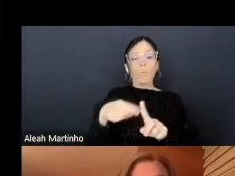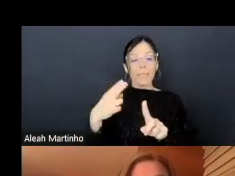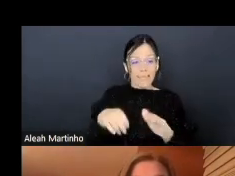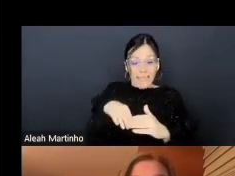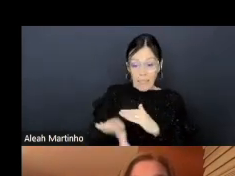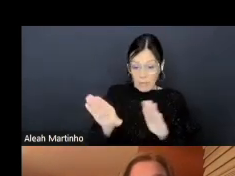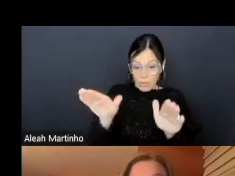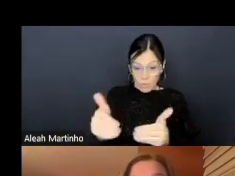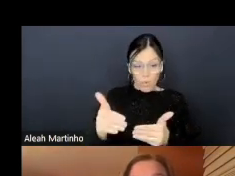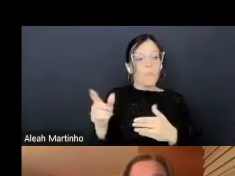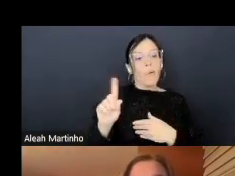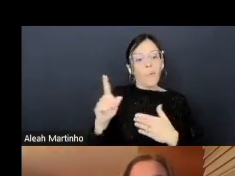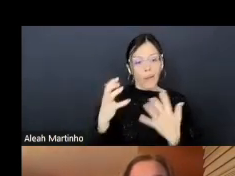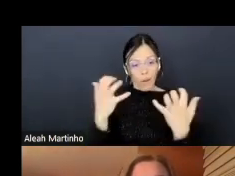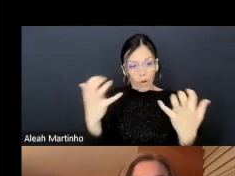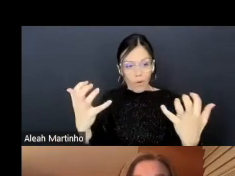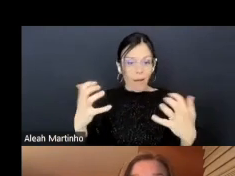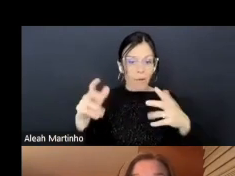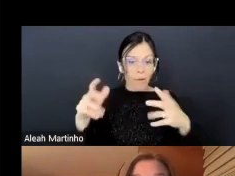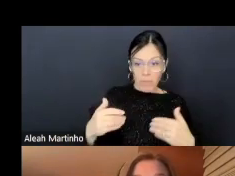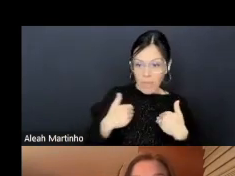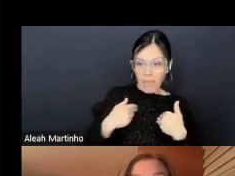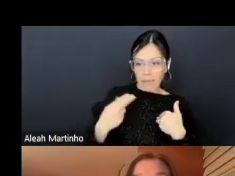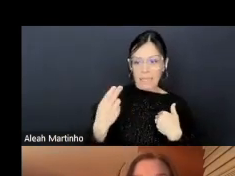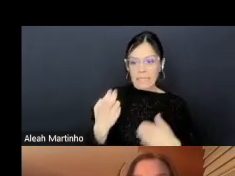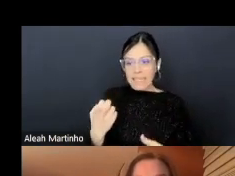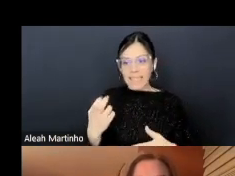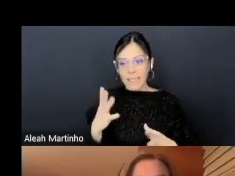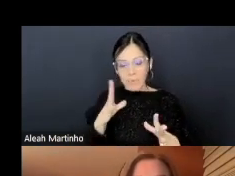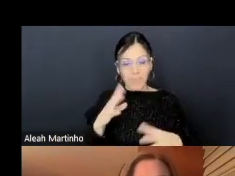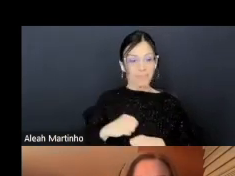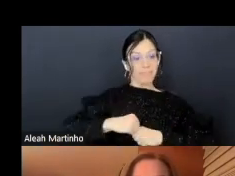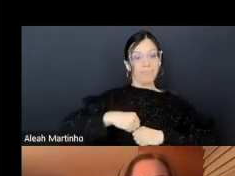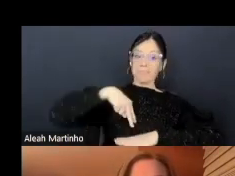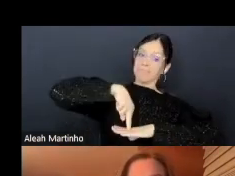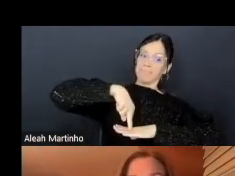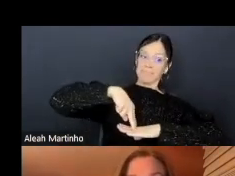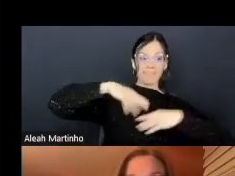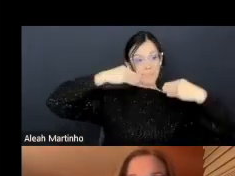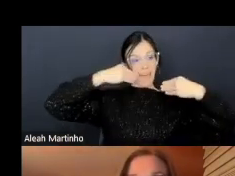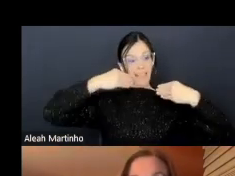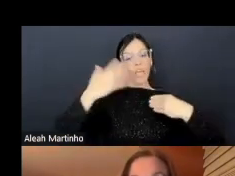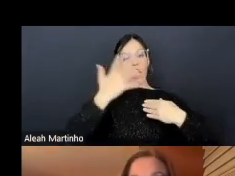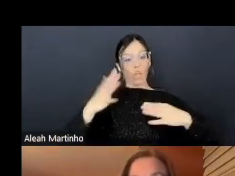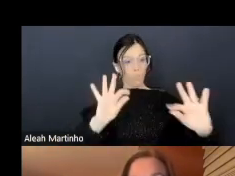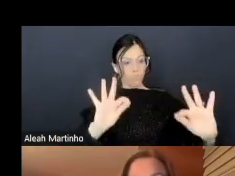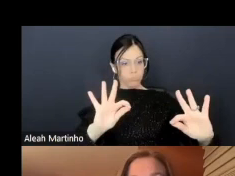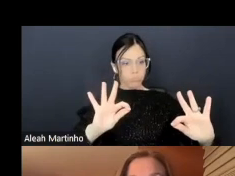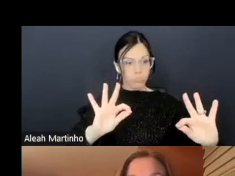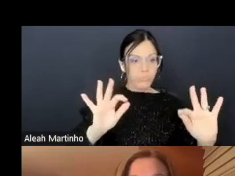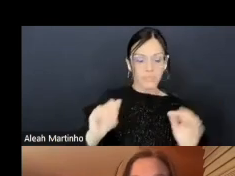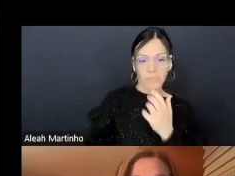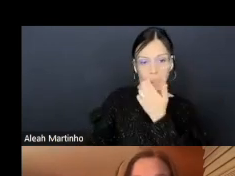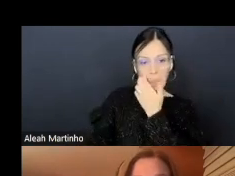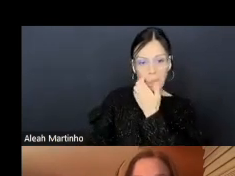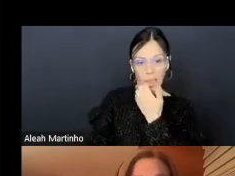the room where a crowd was gathered he was erect and smiling looking as fit and healthy as the light heavyweight champion of